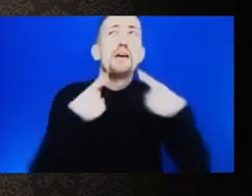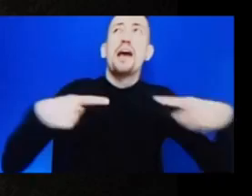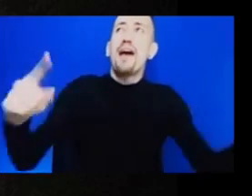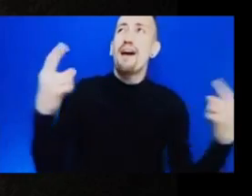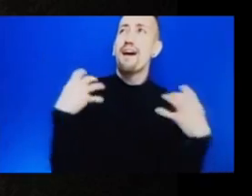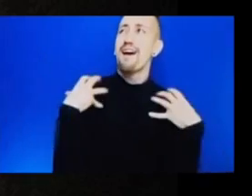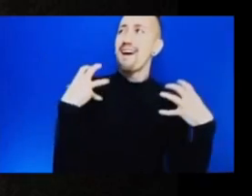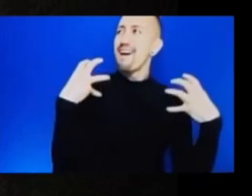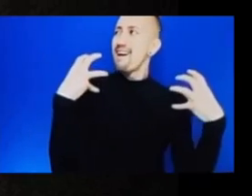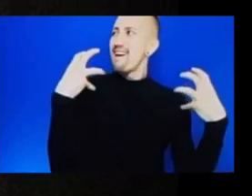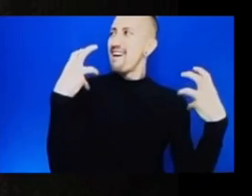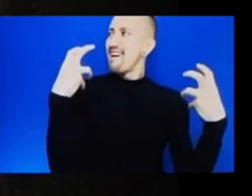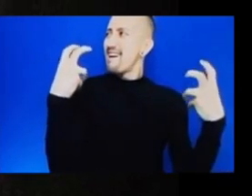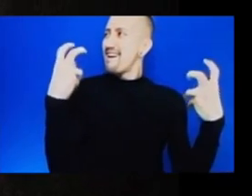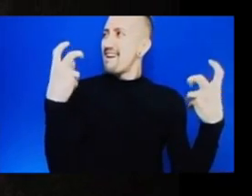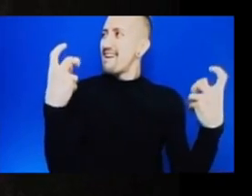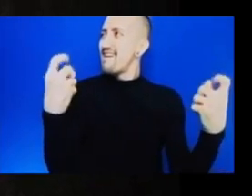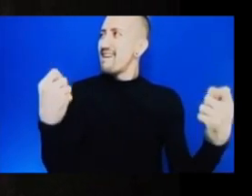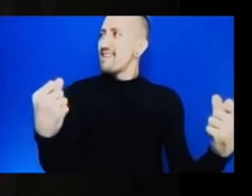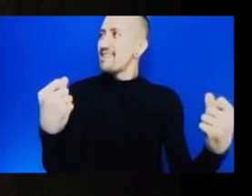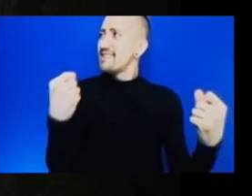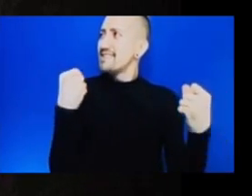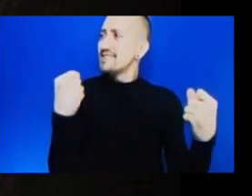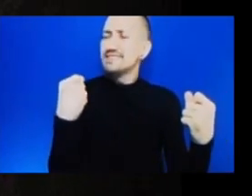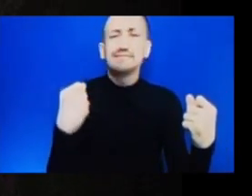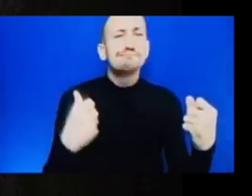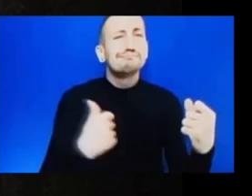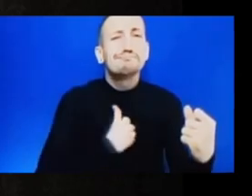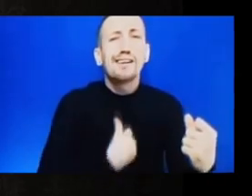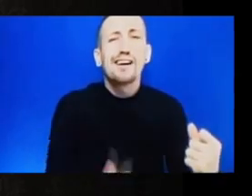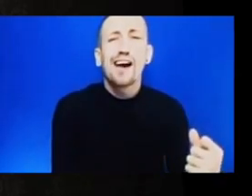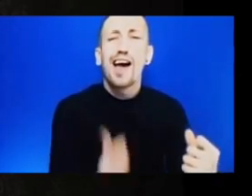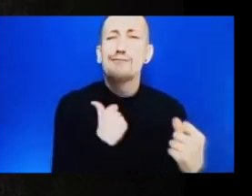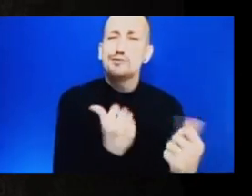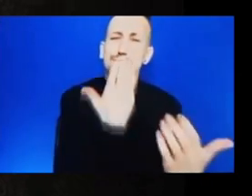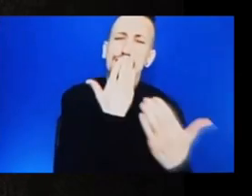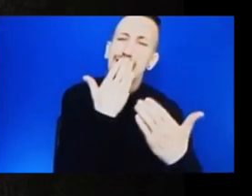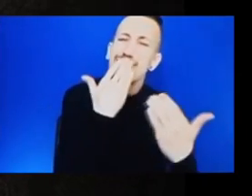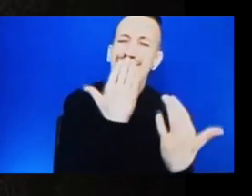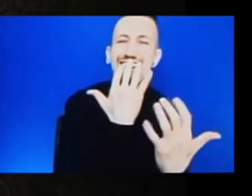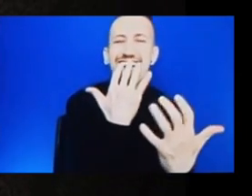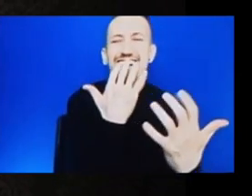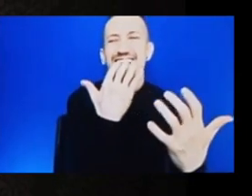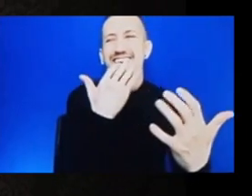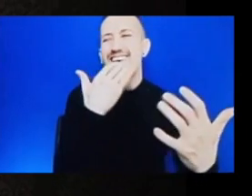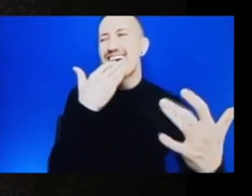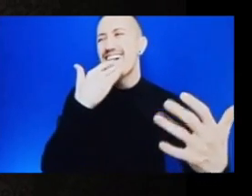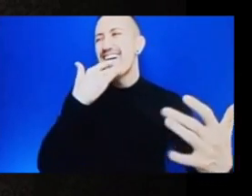I am a fire that burns cold. I am a dragon.